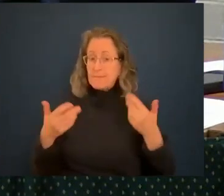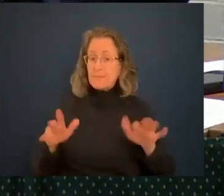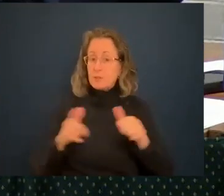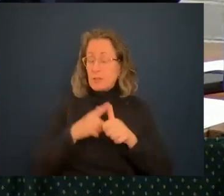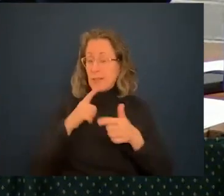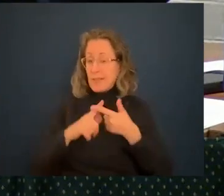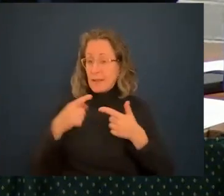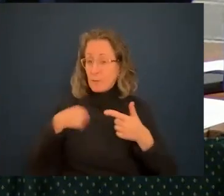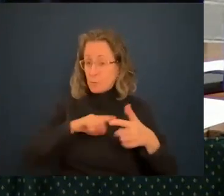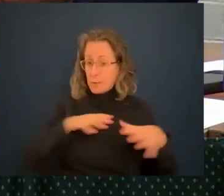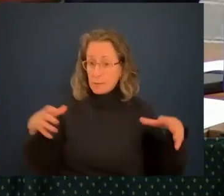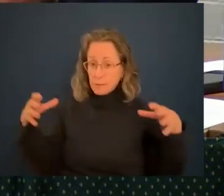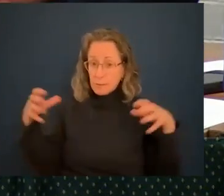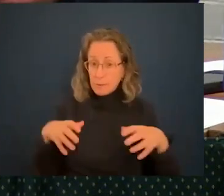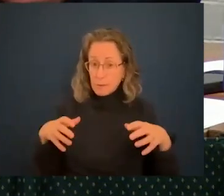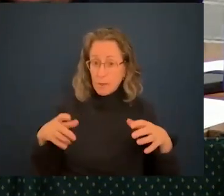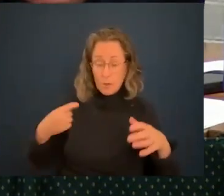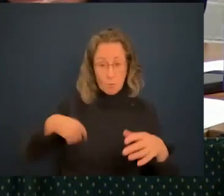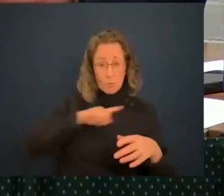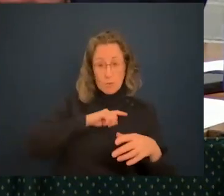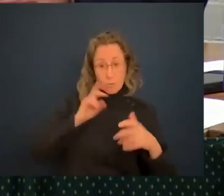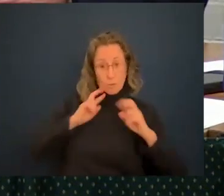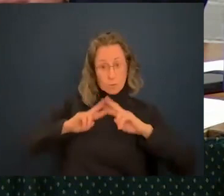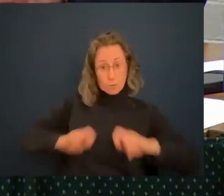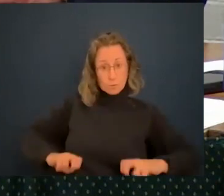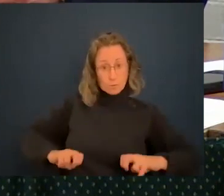of those things we would be the body considering those things